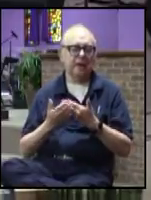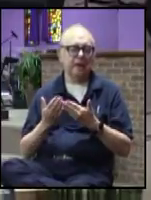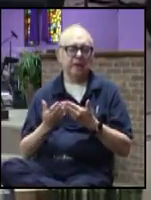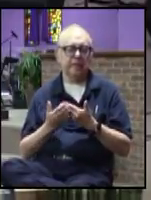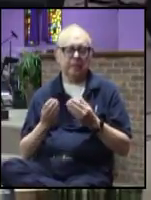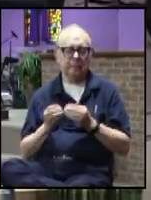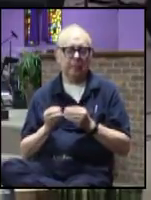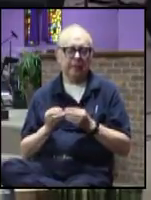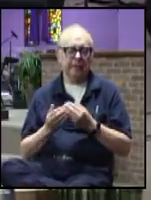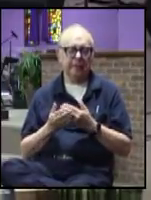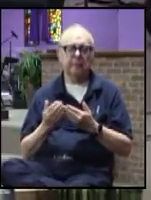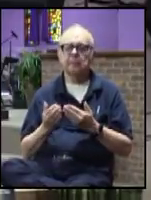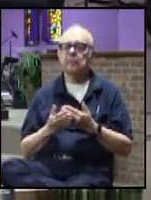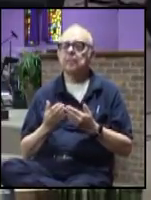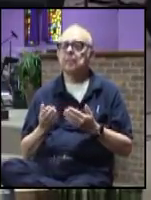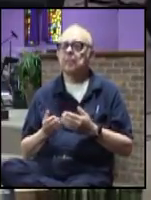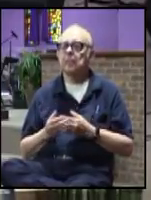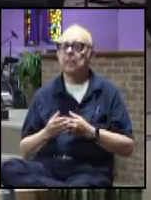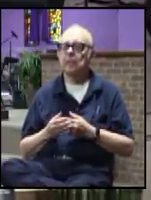easier.